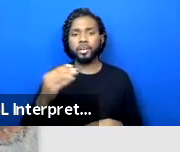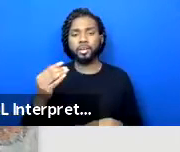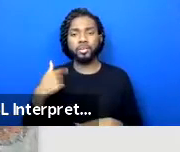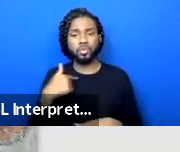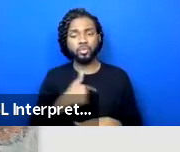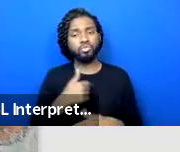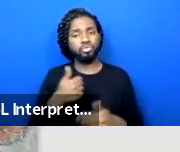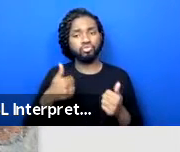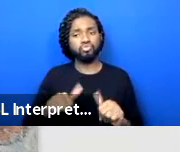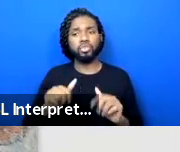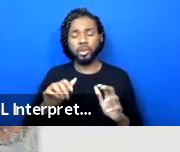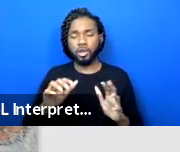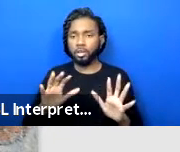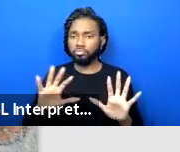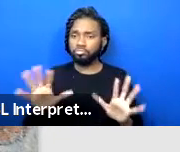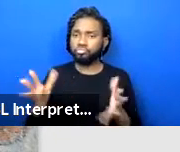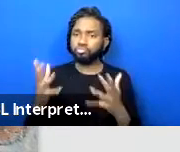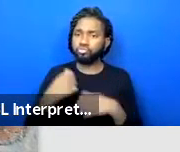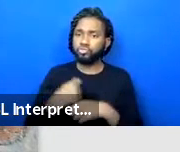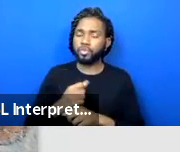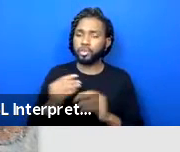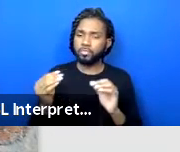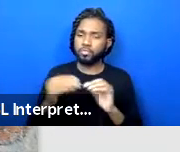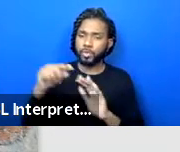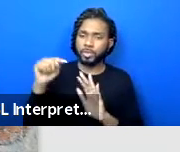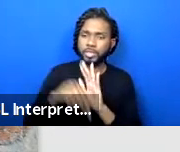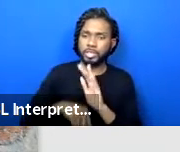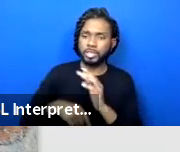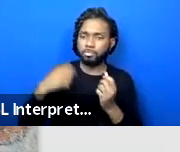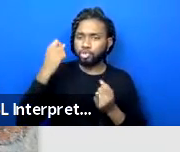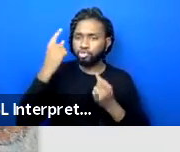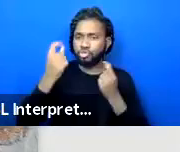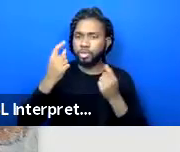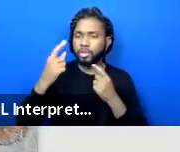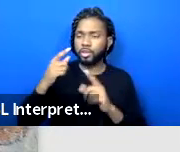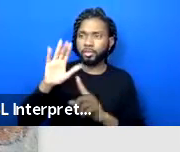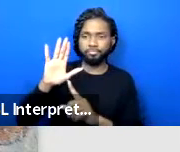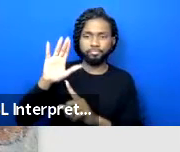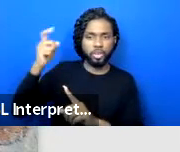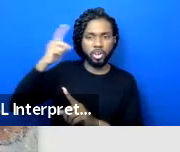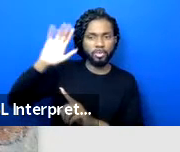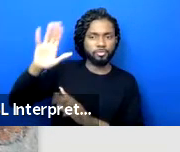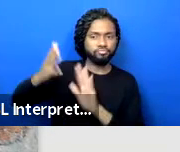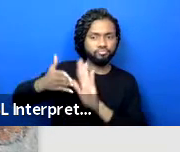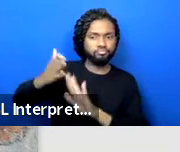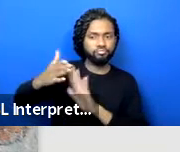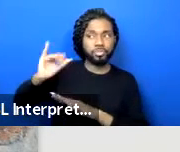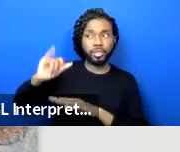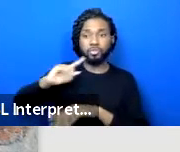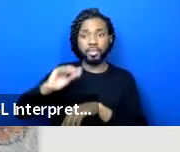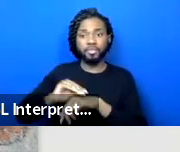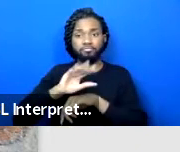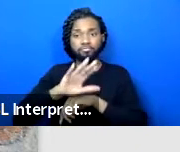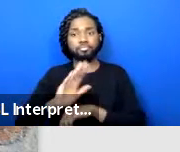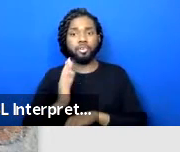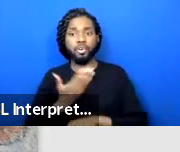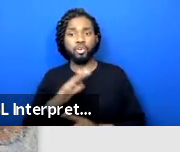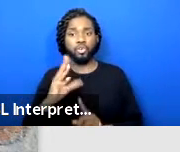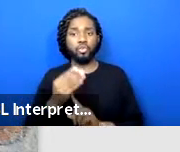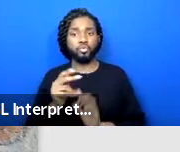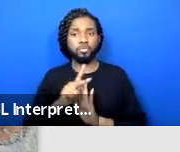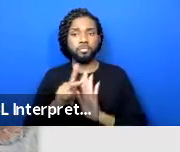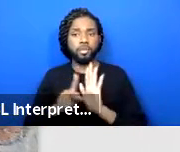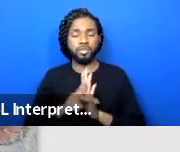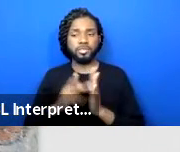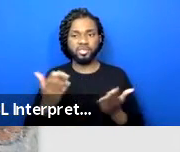to cultivate a deeper understanding of the governmental frameworks that are shaping cultural policy here in this